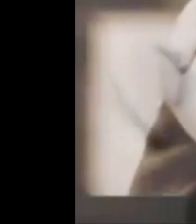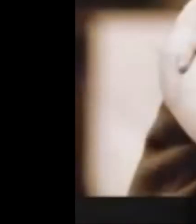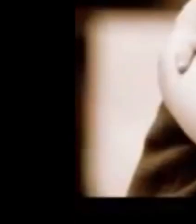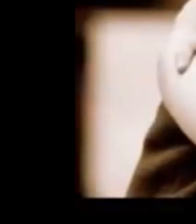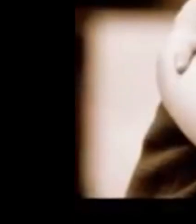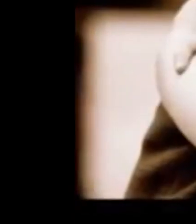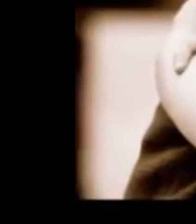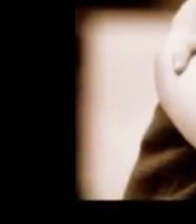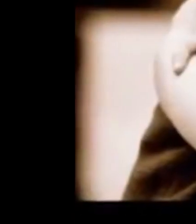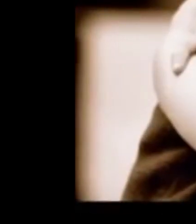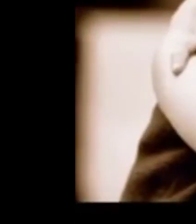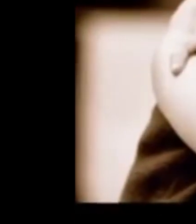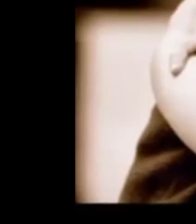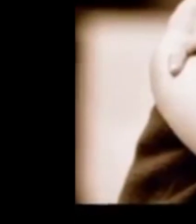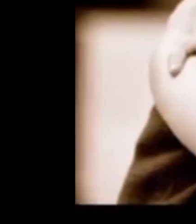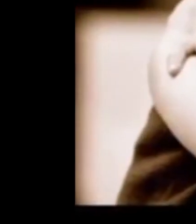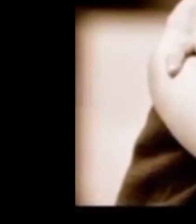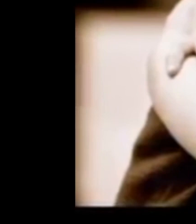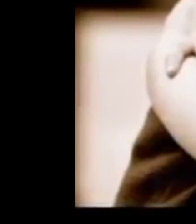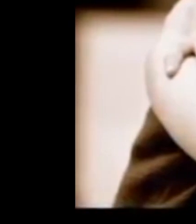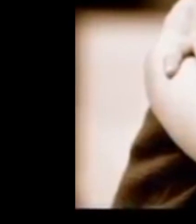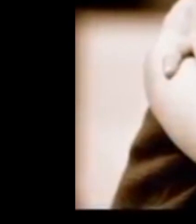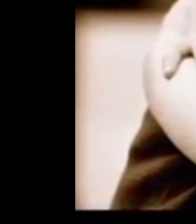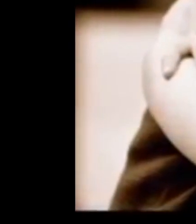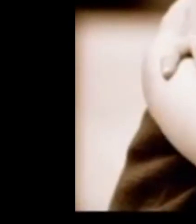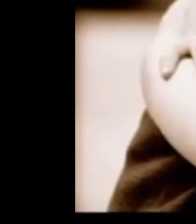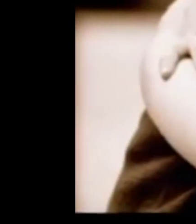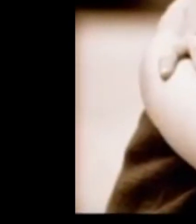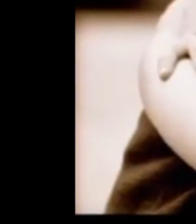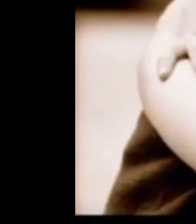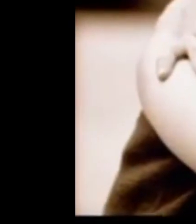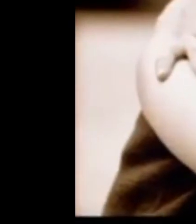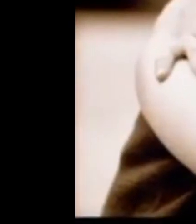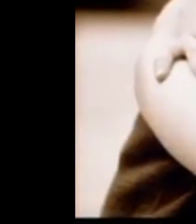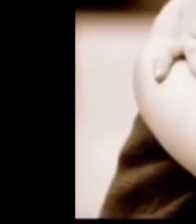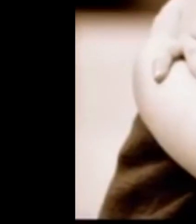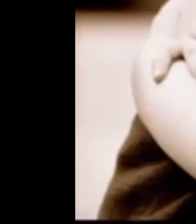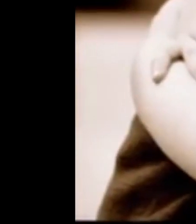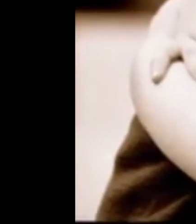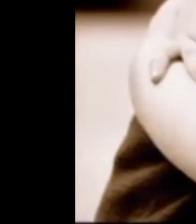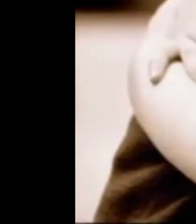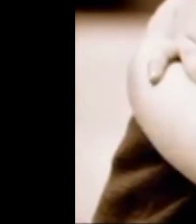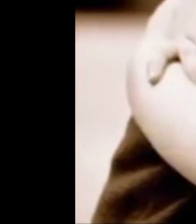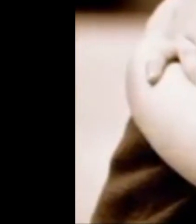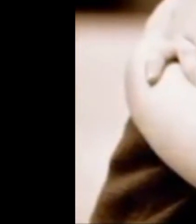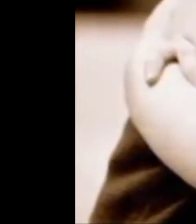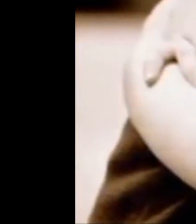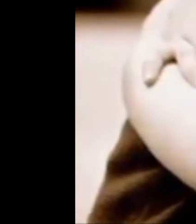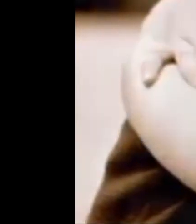Shine na na na na na na na na, just hold on tight.